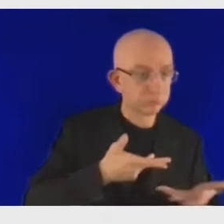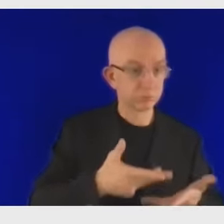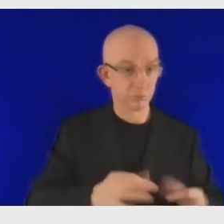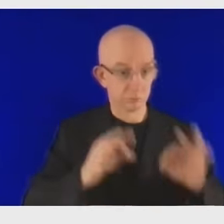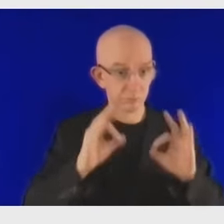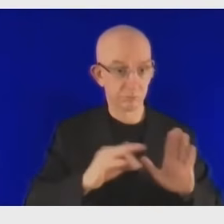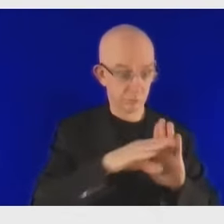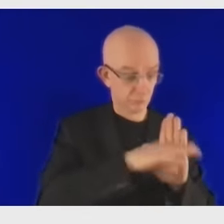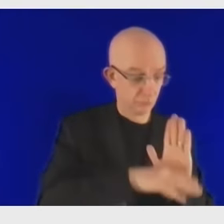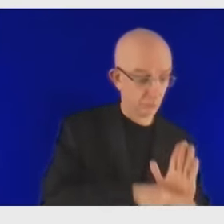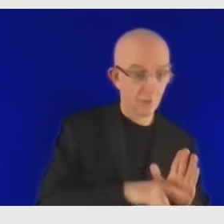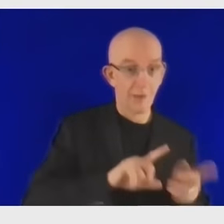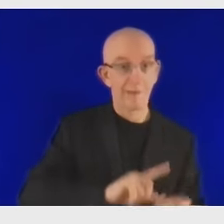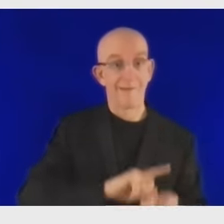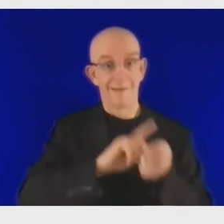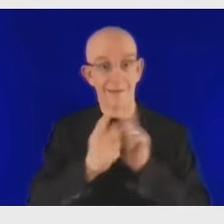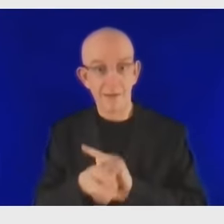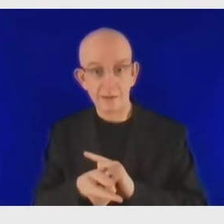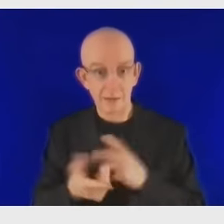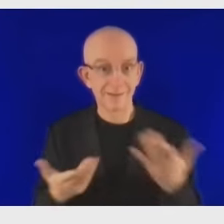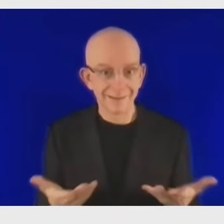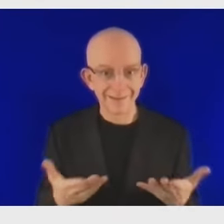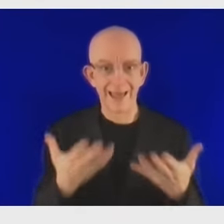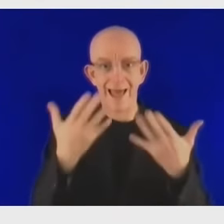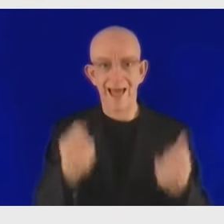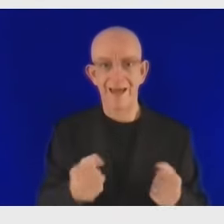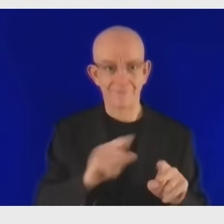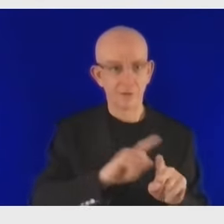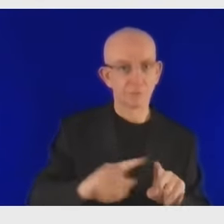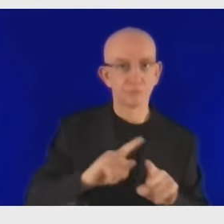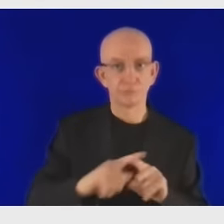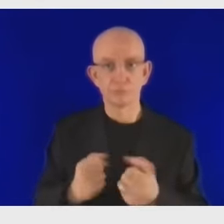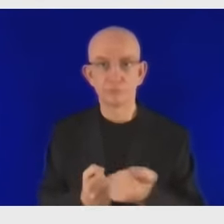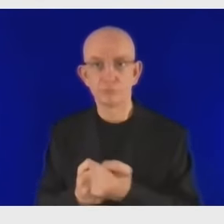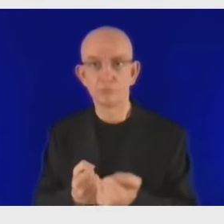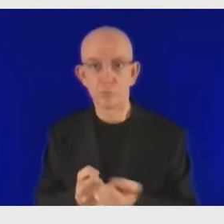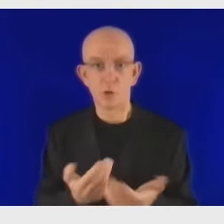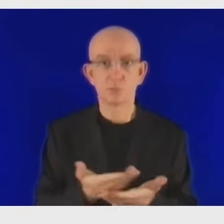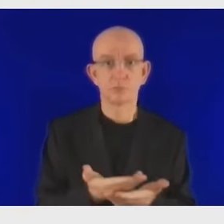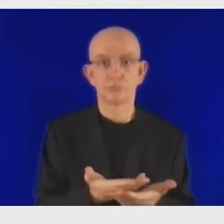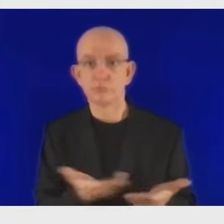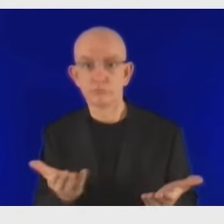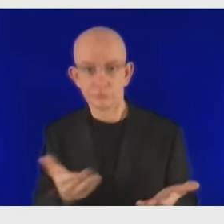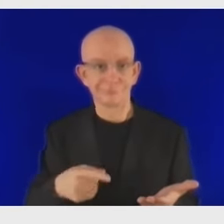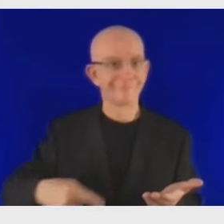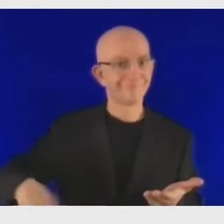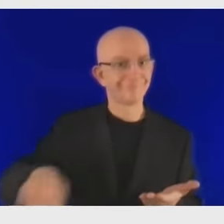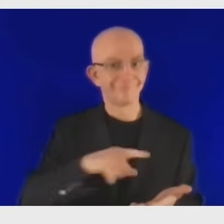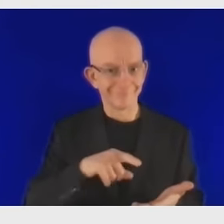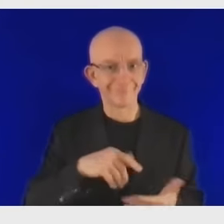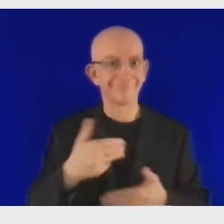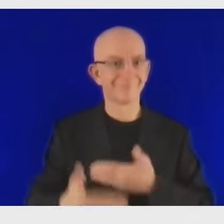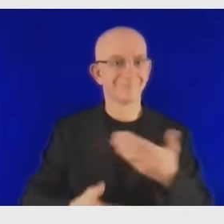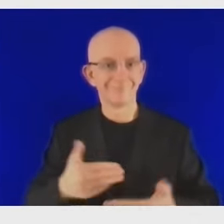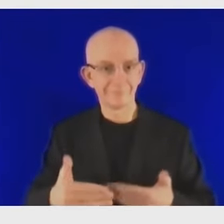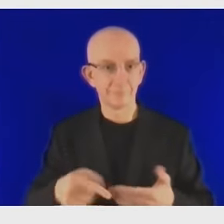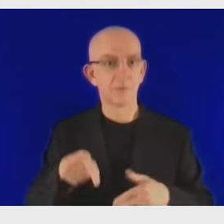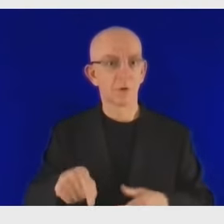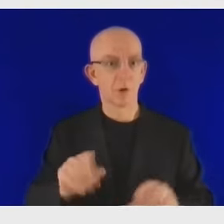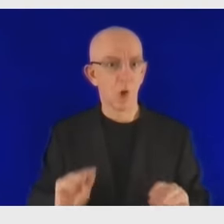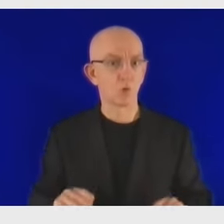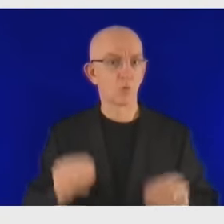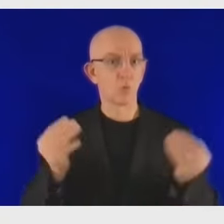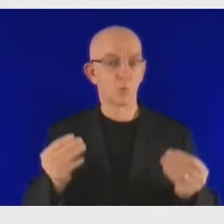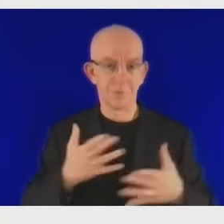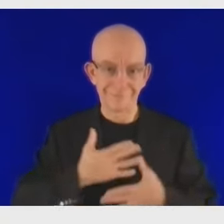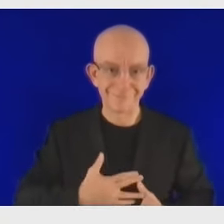people feel safe to be able to enact the change that we so want to. So I'd love to hear your experience. So over to